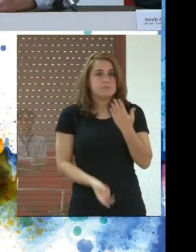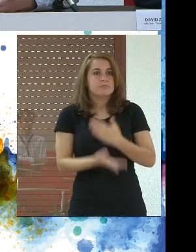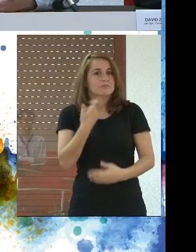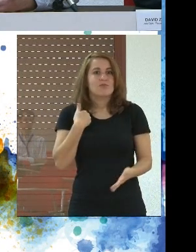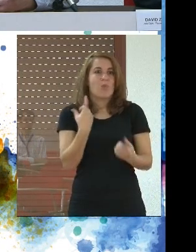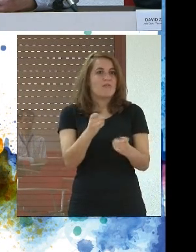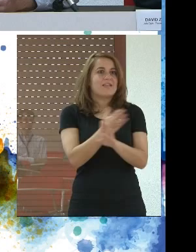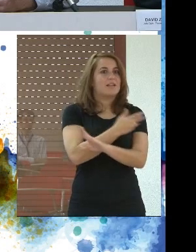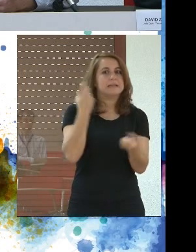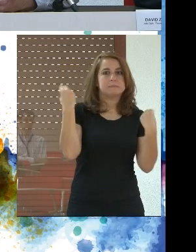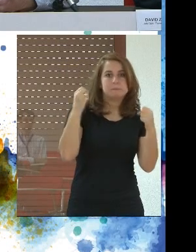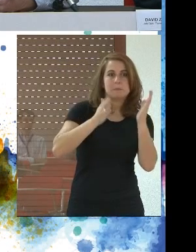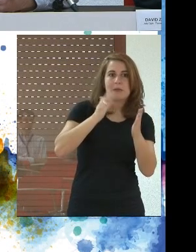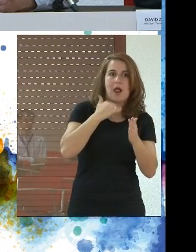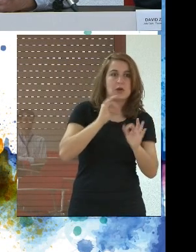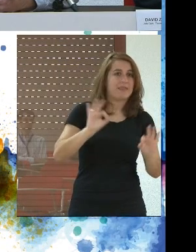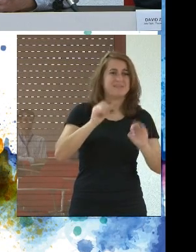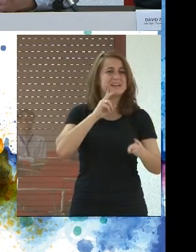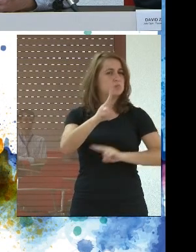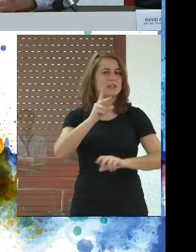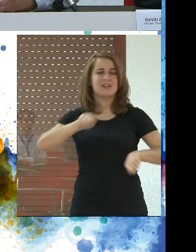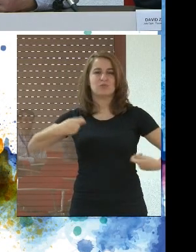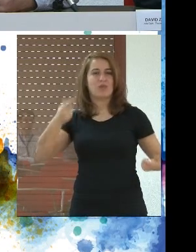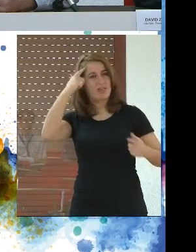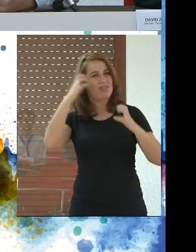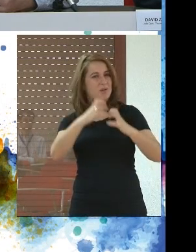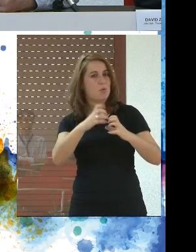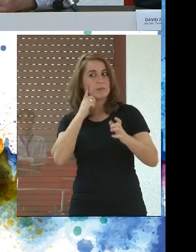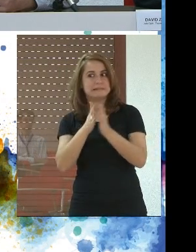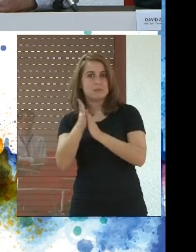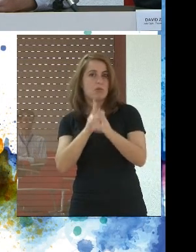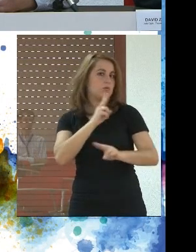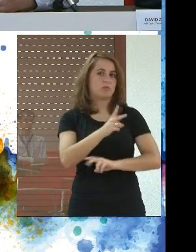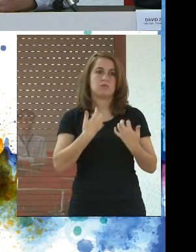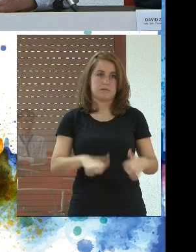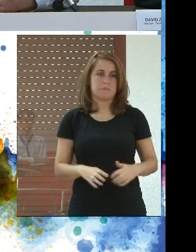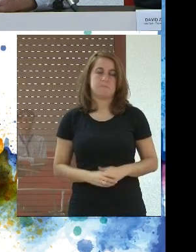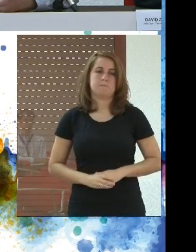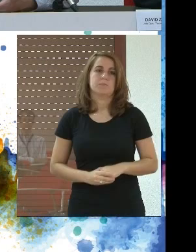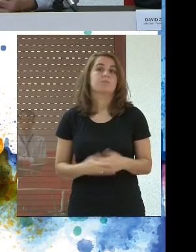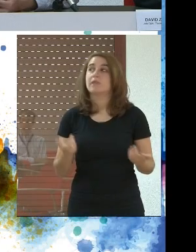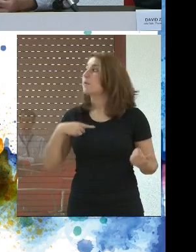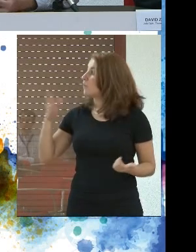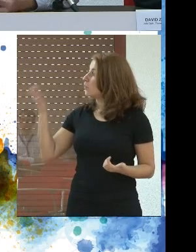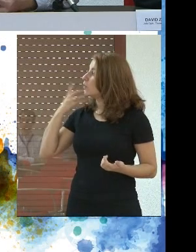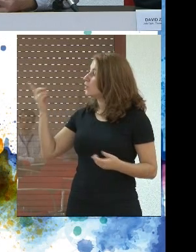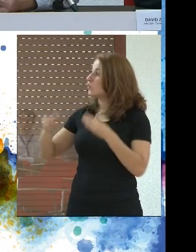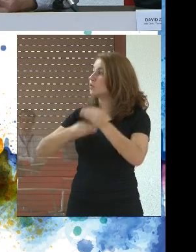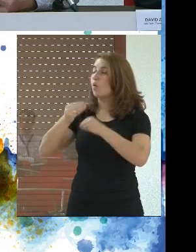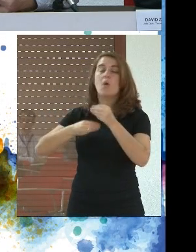generate. It doesn't require any training to be able to control it. It's a natural signal issued by the brain after receiving a